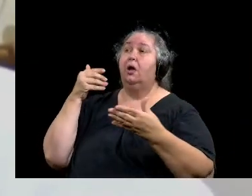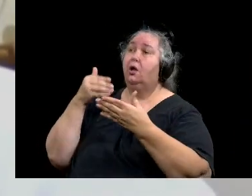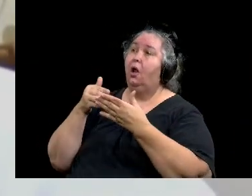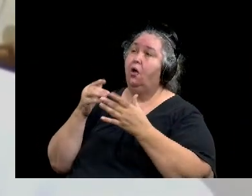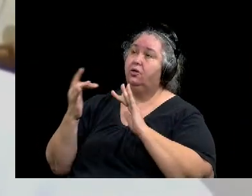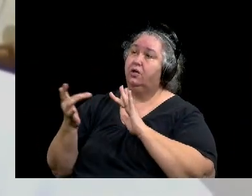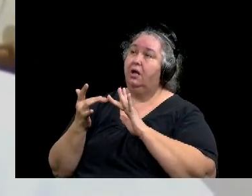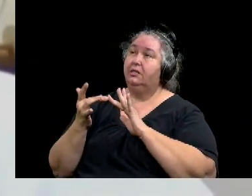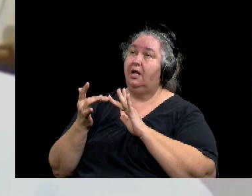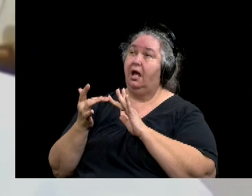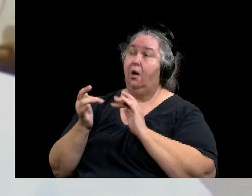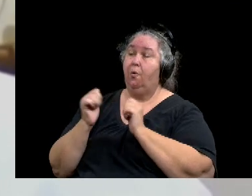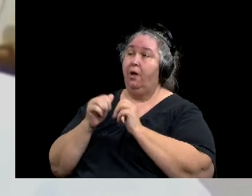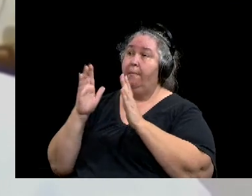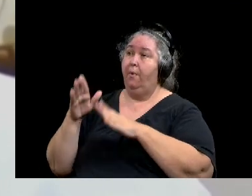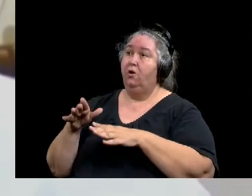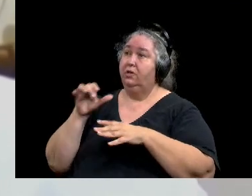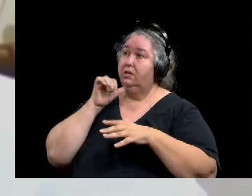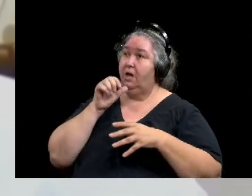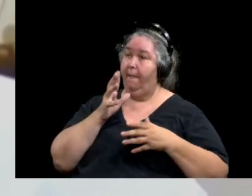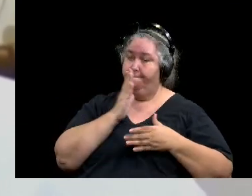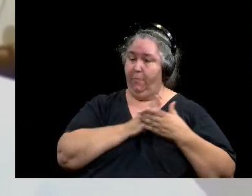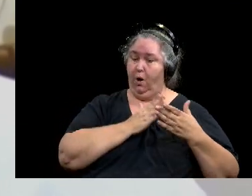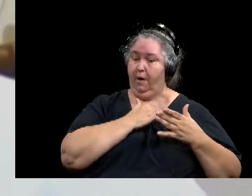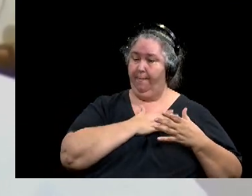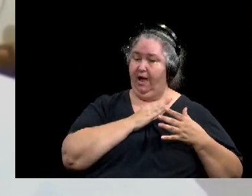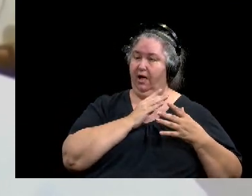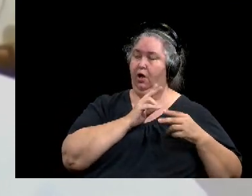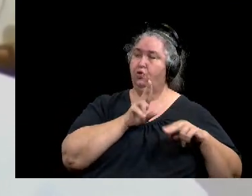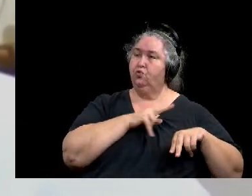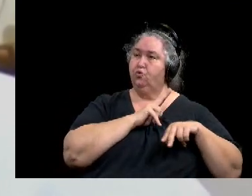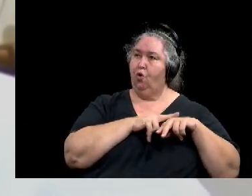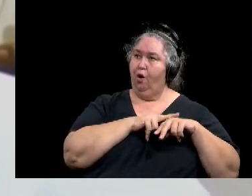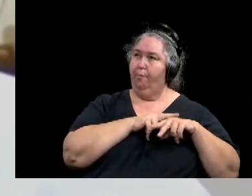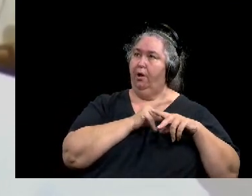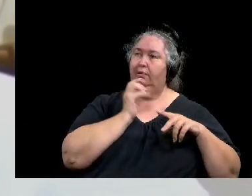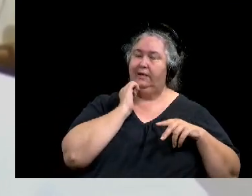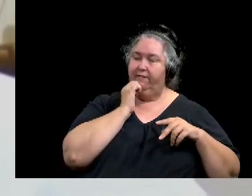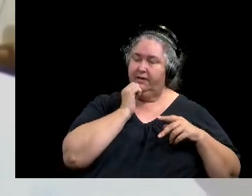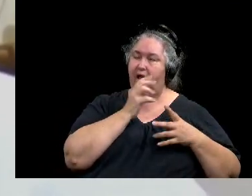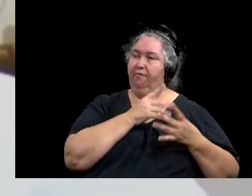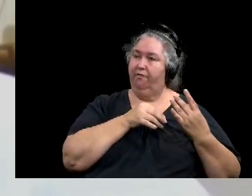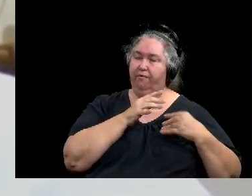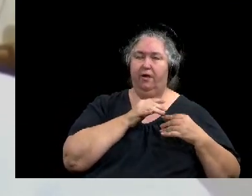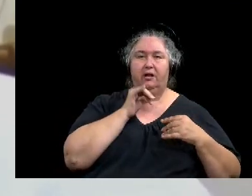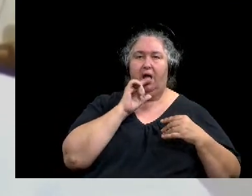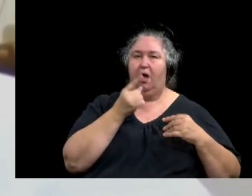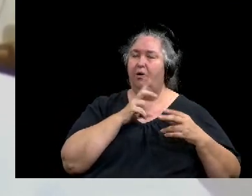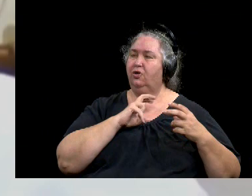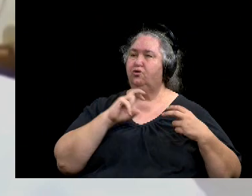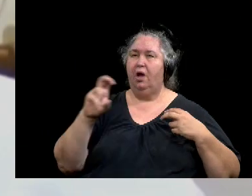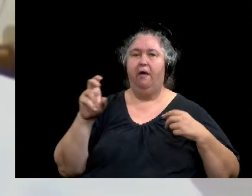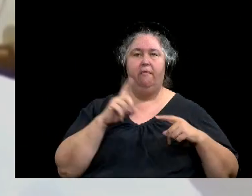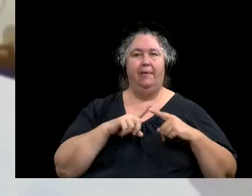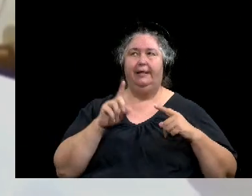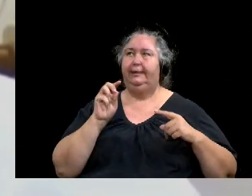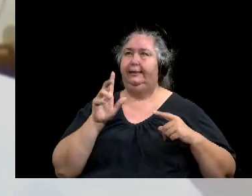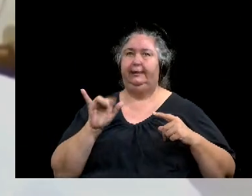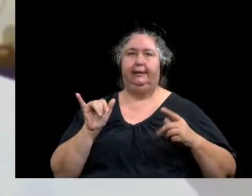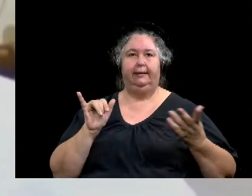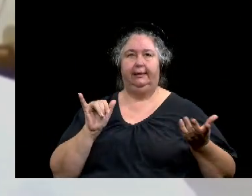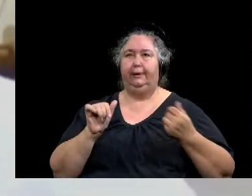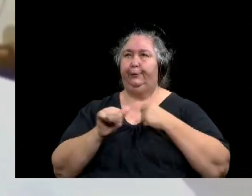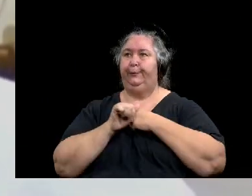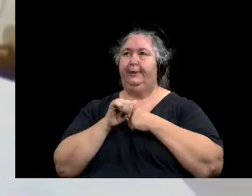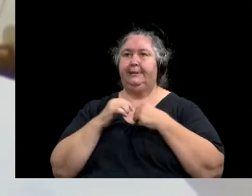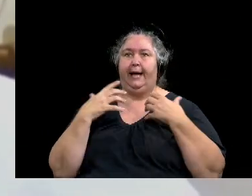of the household poses risk of catching the virus. So not just travel, but really any risky